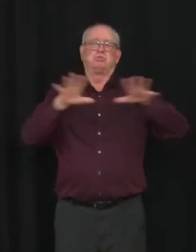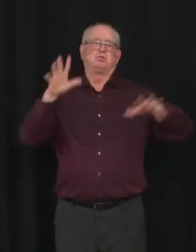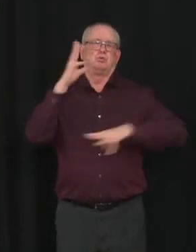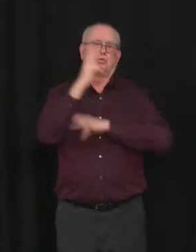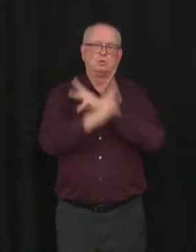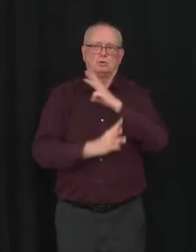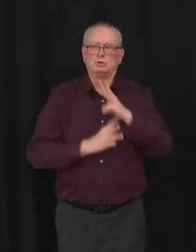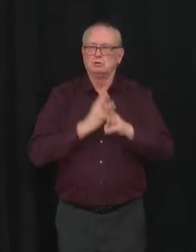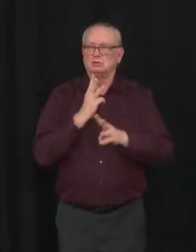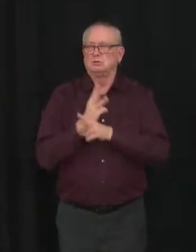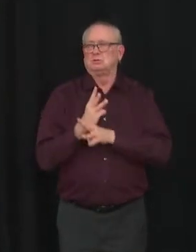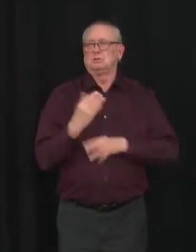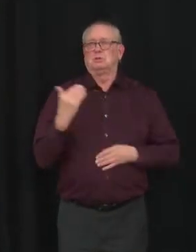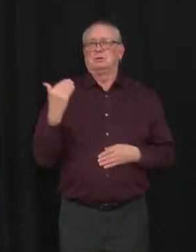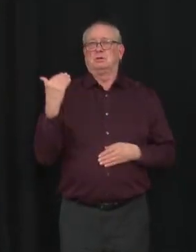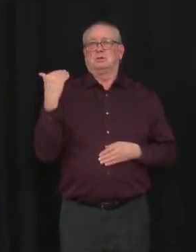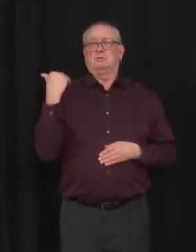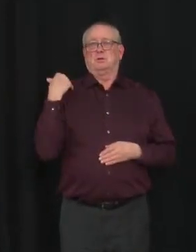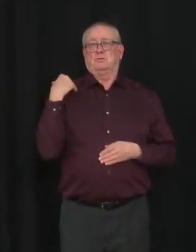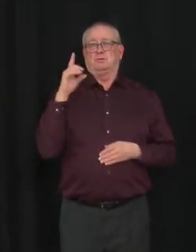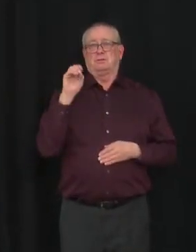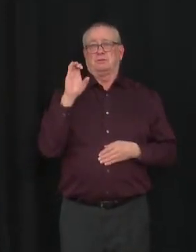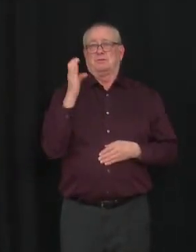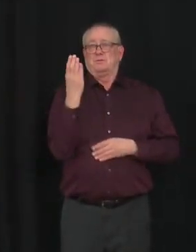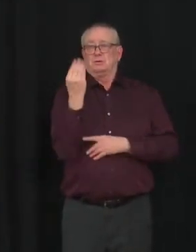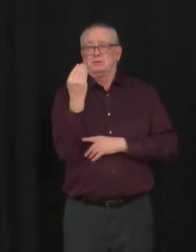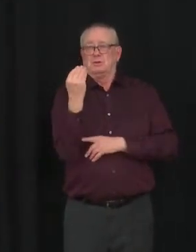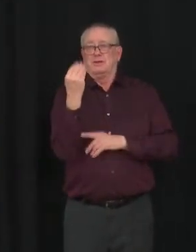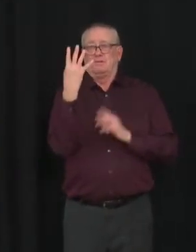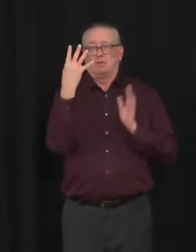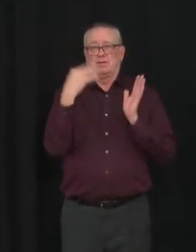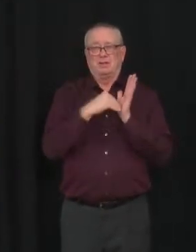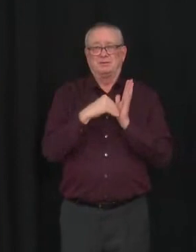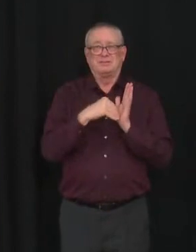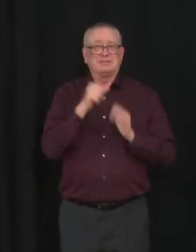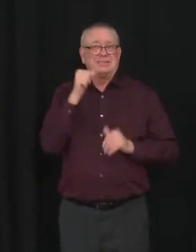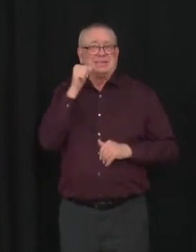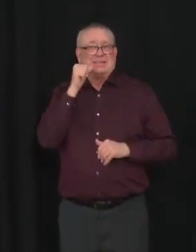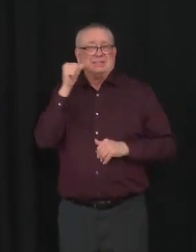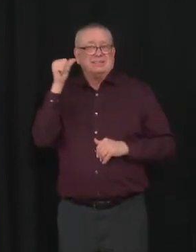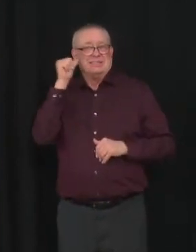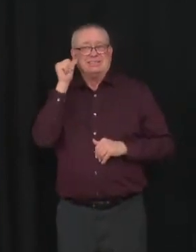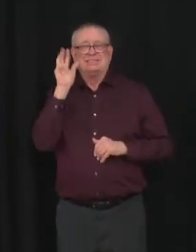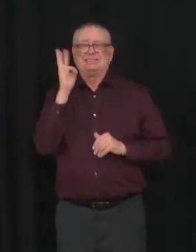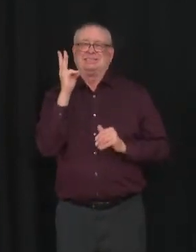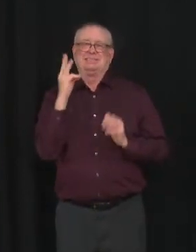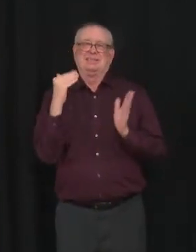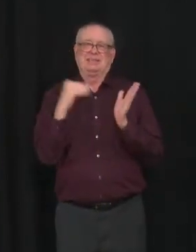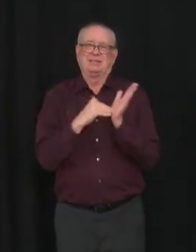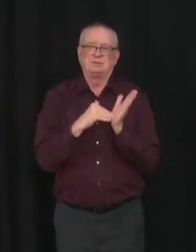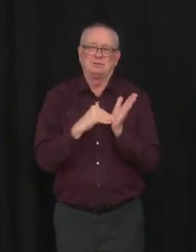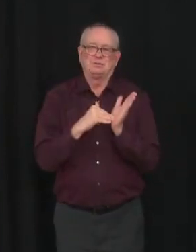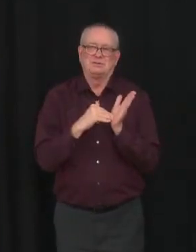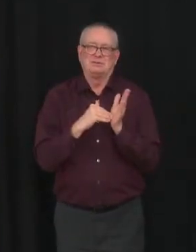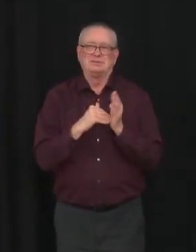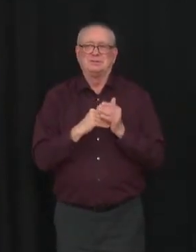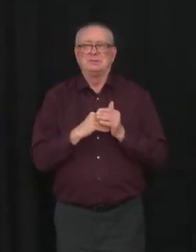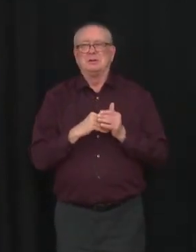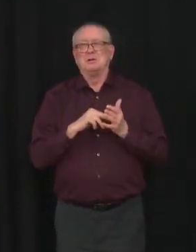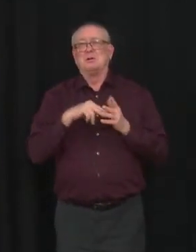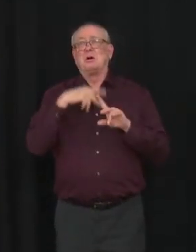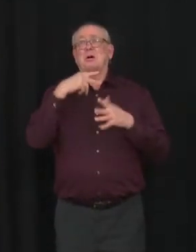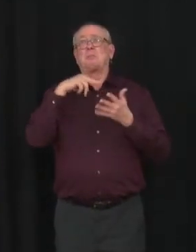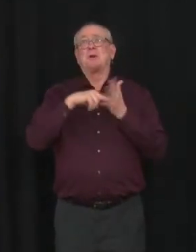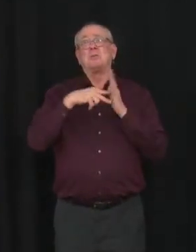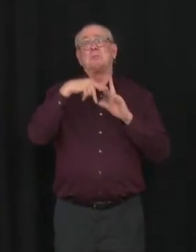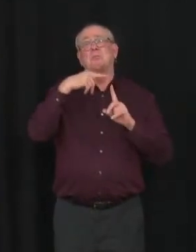about 4,000 on December 14th to 6,000 yesterday. Our positivity rate, which has been at or below